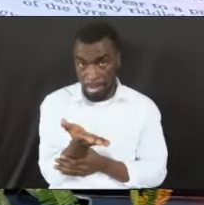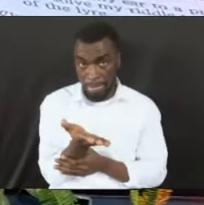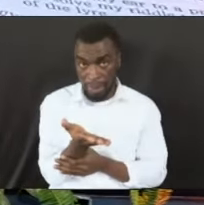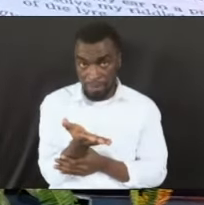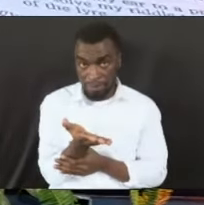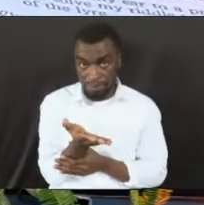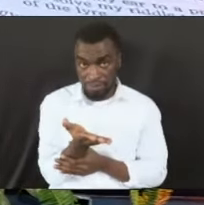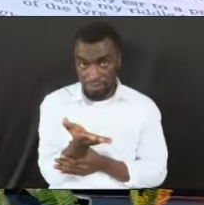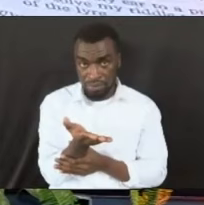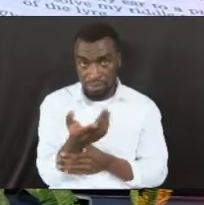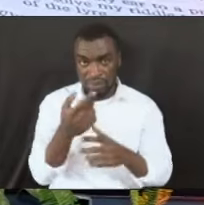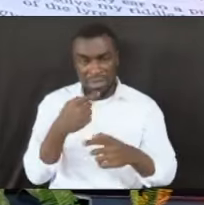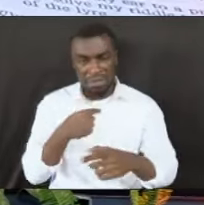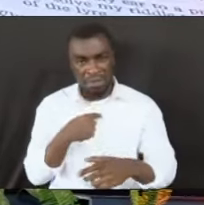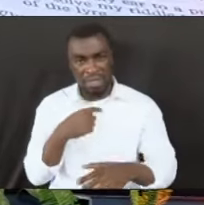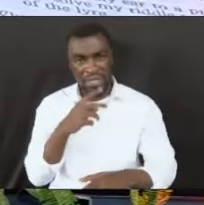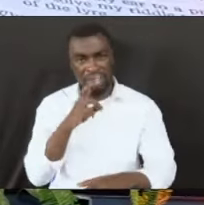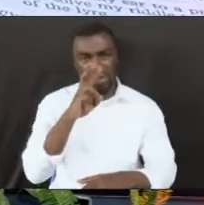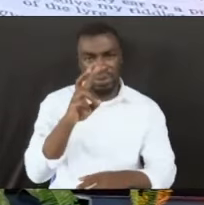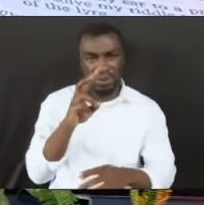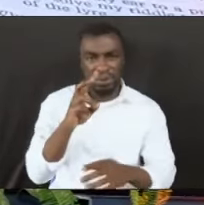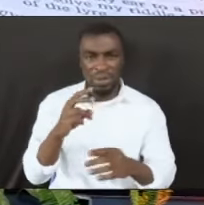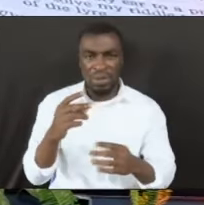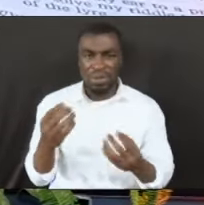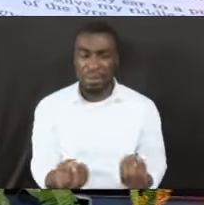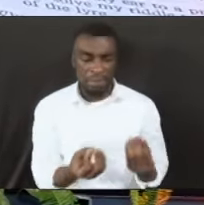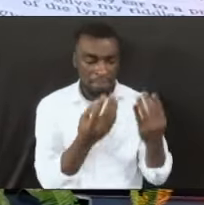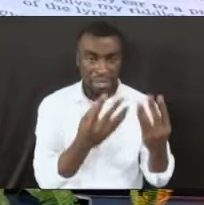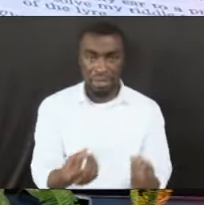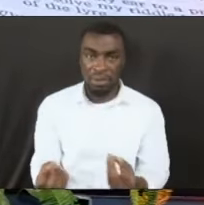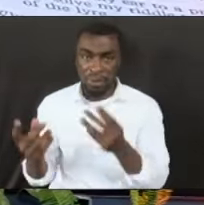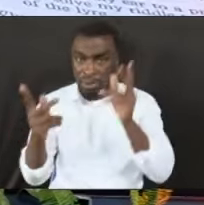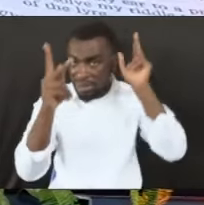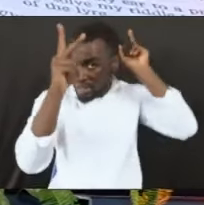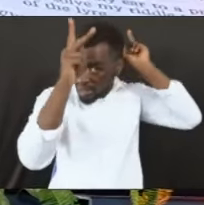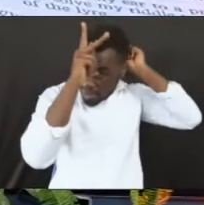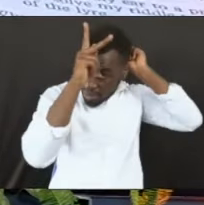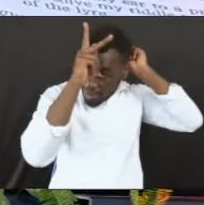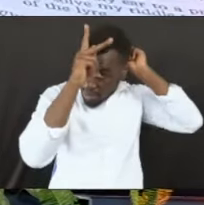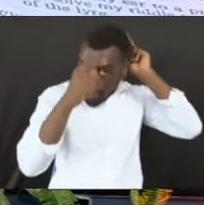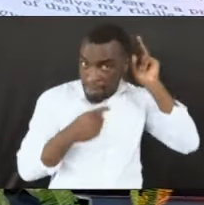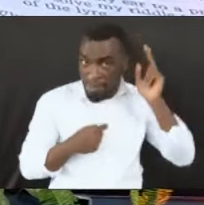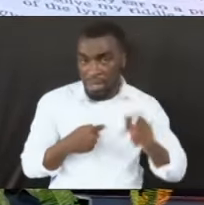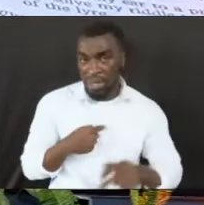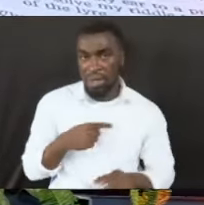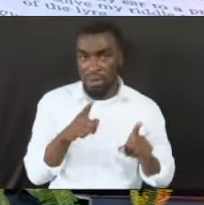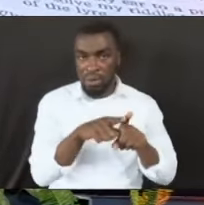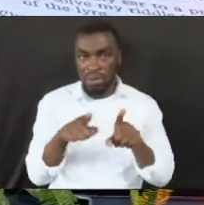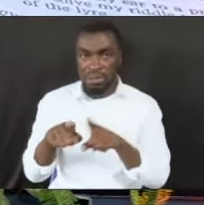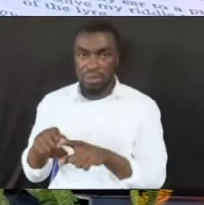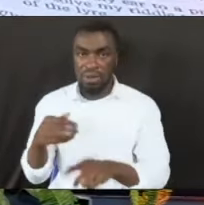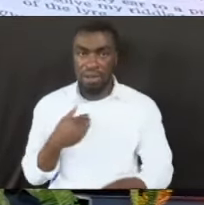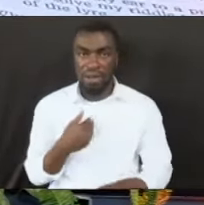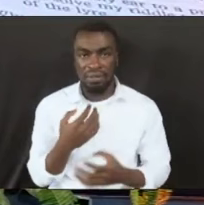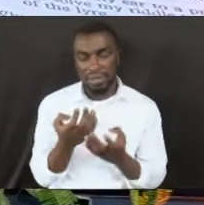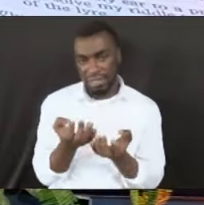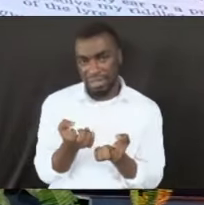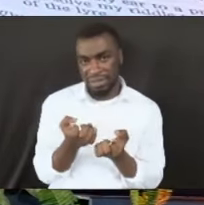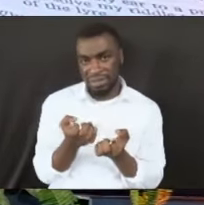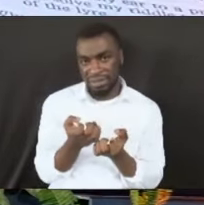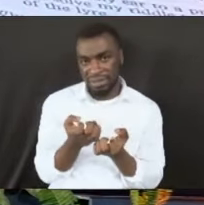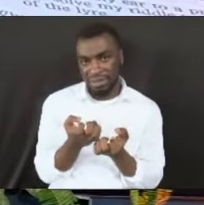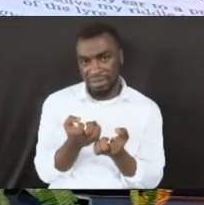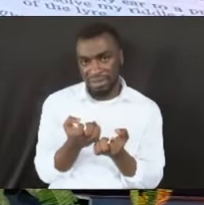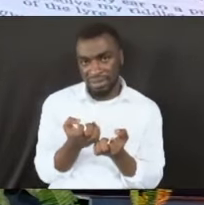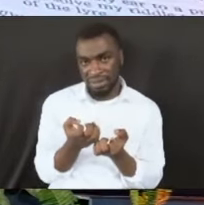when I saw the miracles at Kakamega, I told them I also have a need. Can you guess my need?